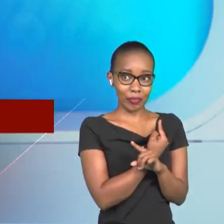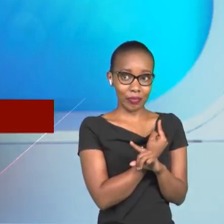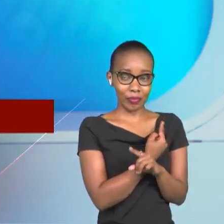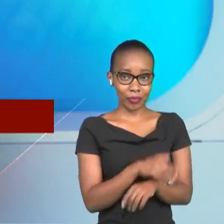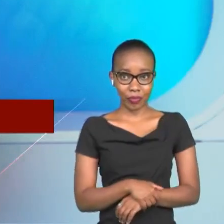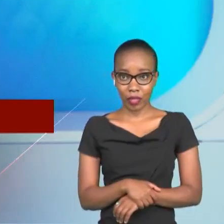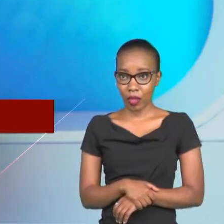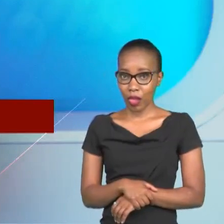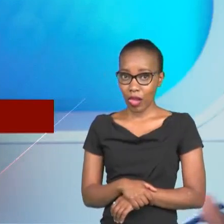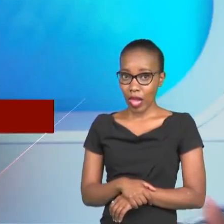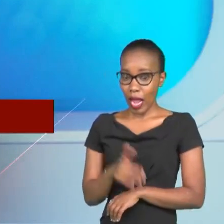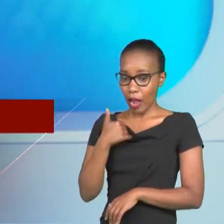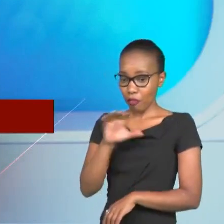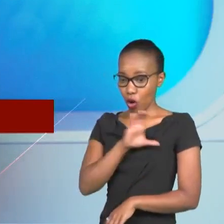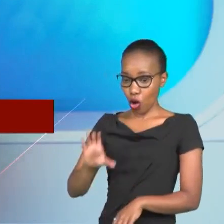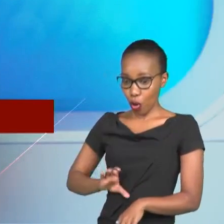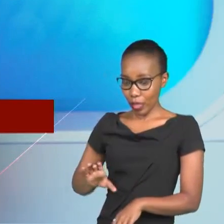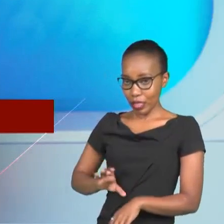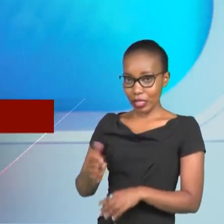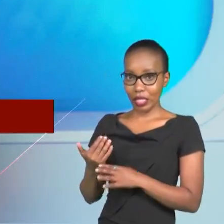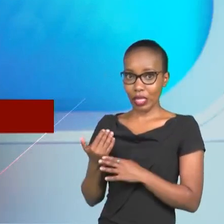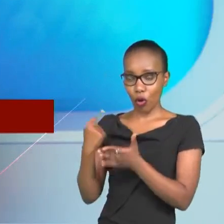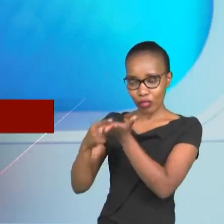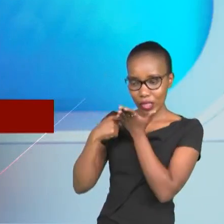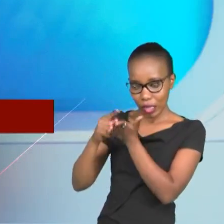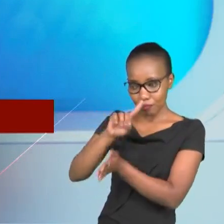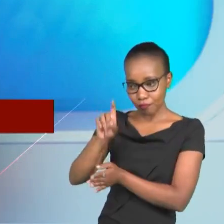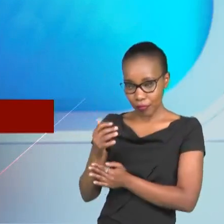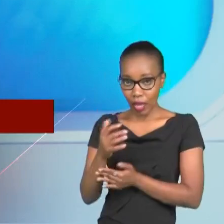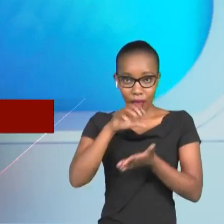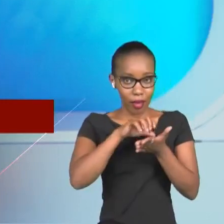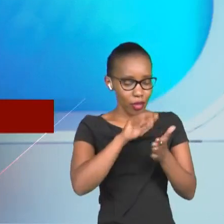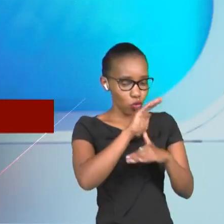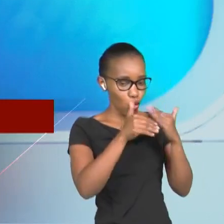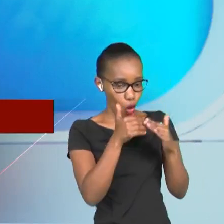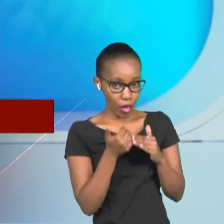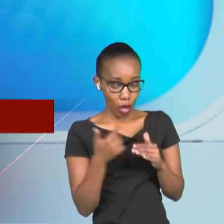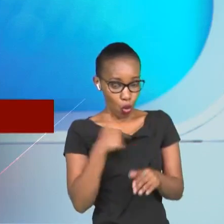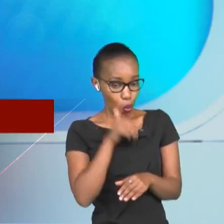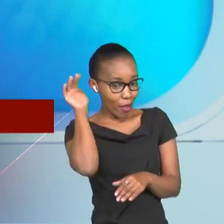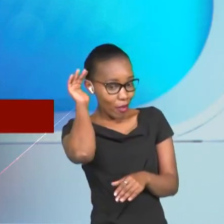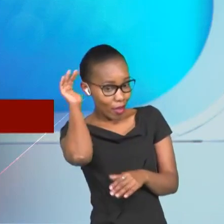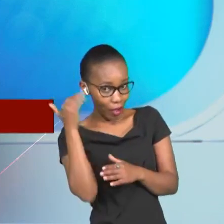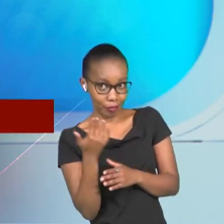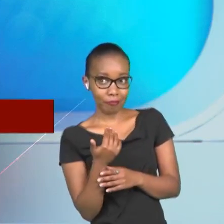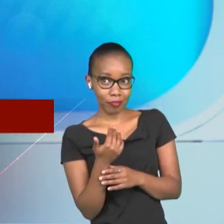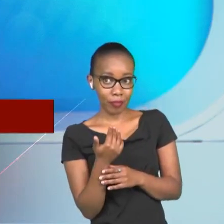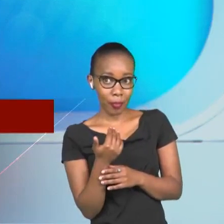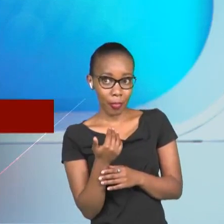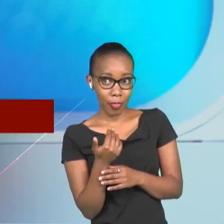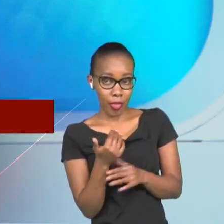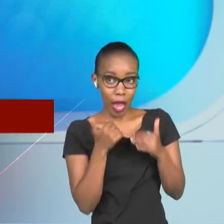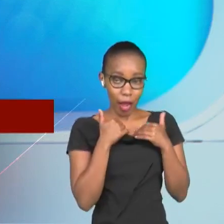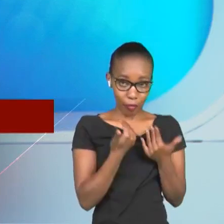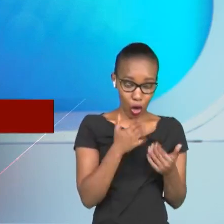out to be. Where we had a committee or a plenary, what? In all cases, we've heard of allegations of whether there's a